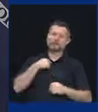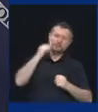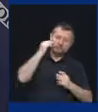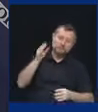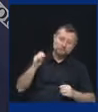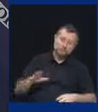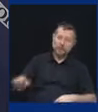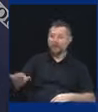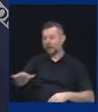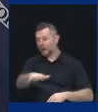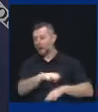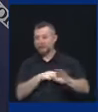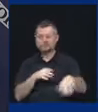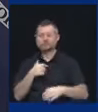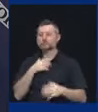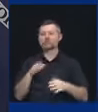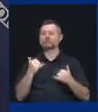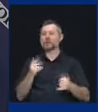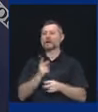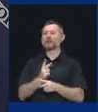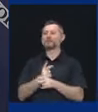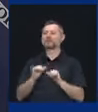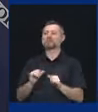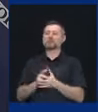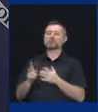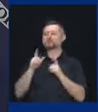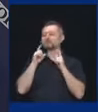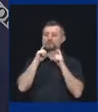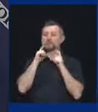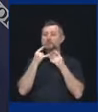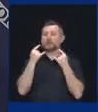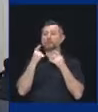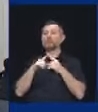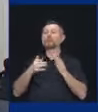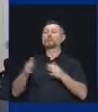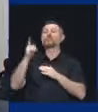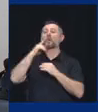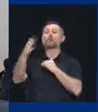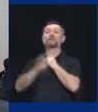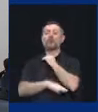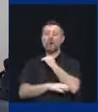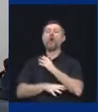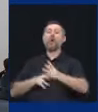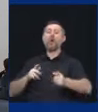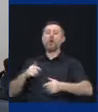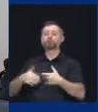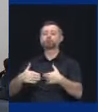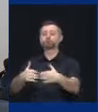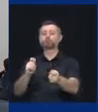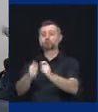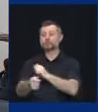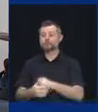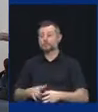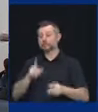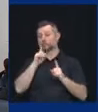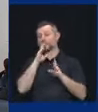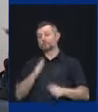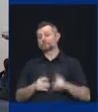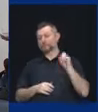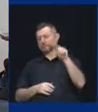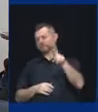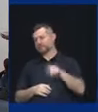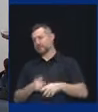and leave it alone for 2 weeks, but get it ready for September is basically what they said. The Adult Survivors Act passed the Senate last week. In the assembly